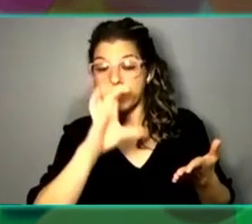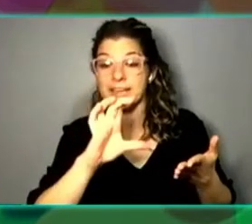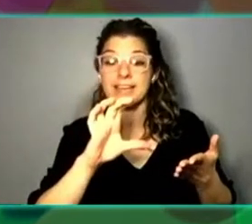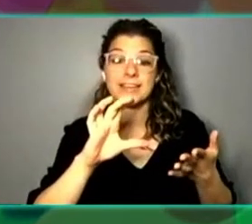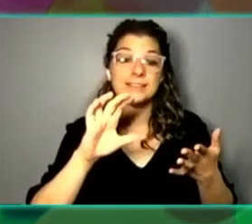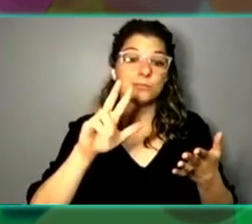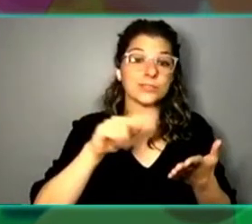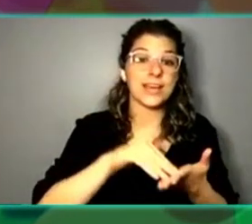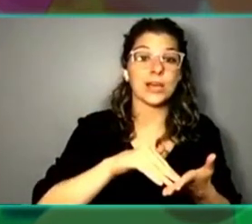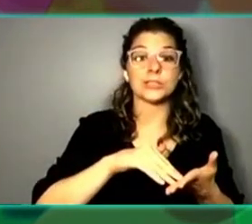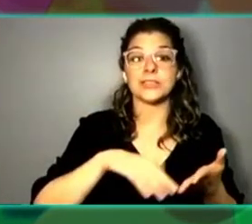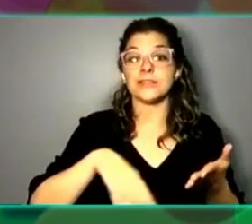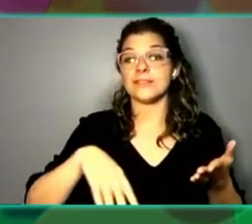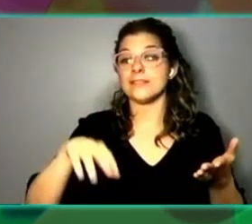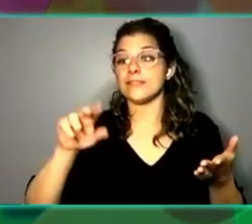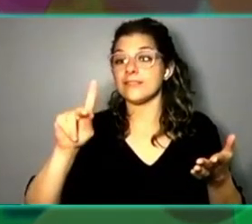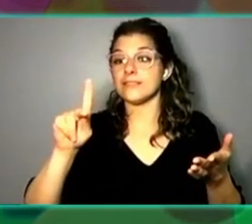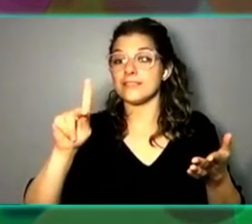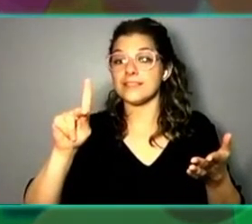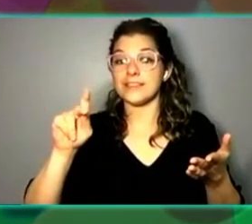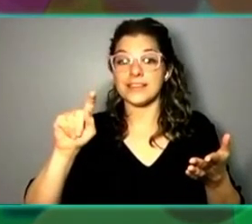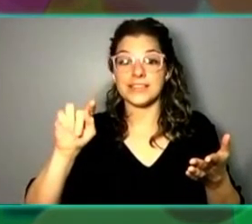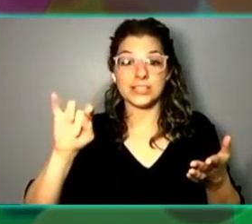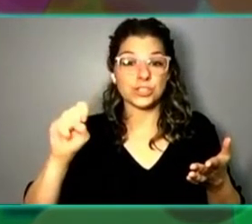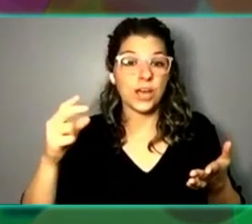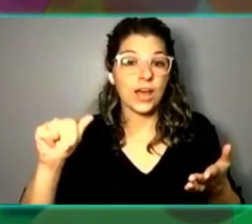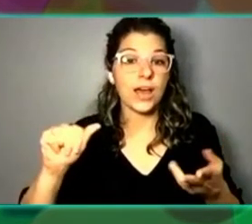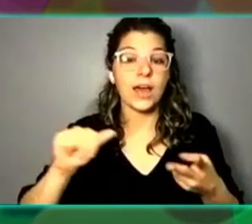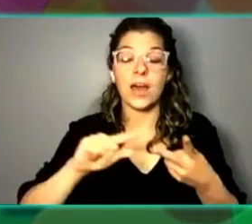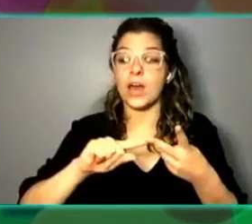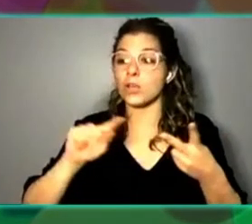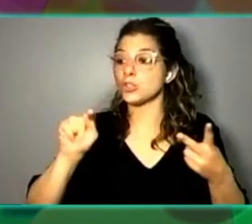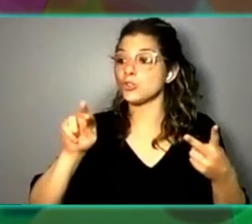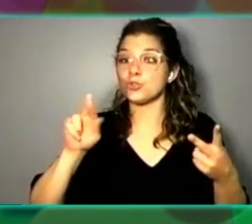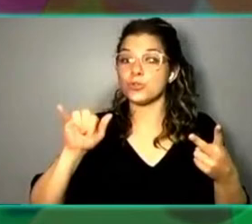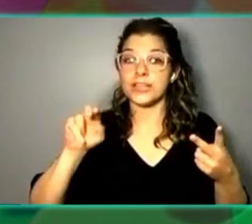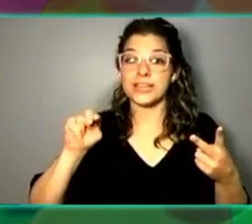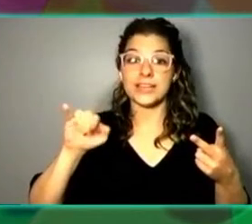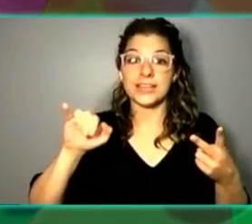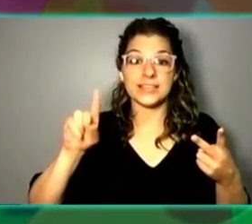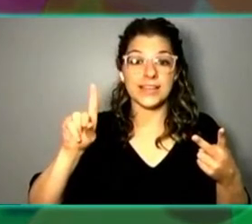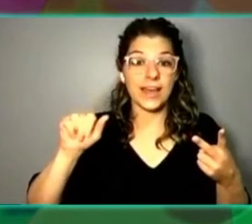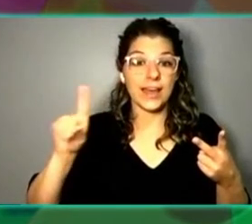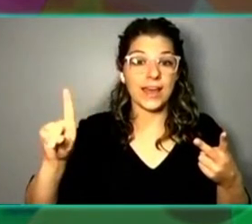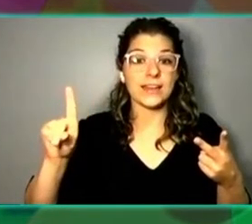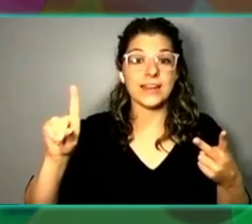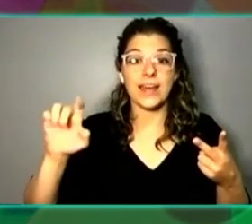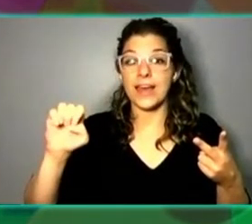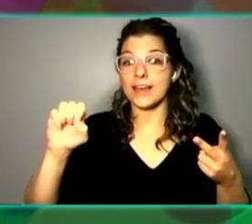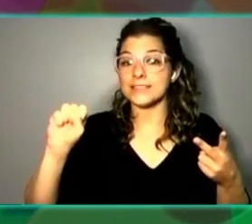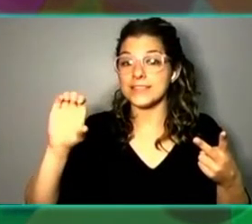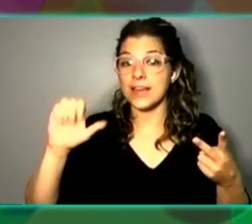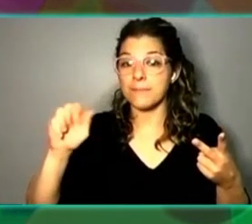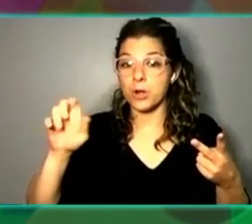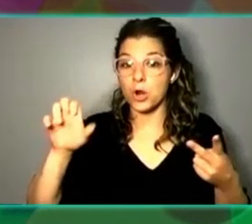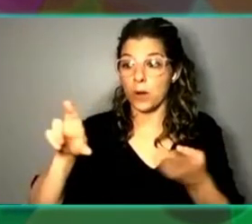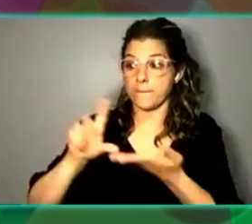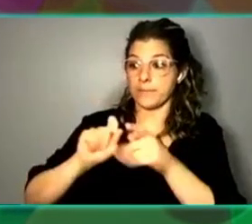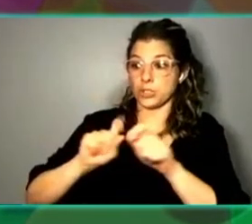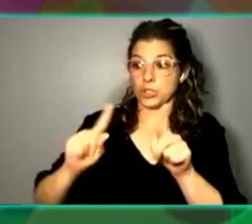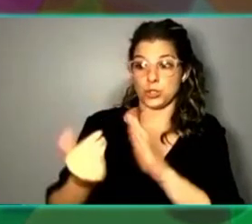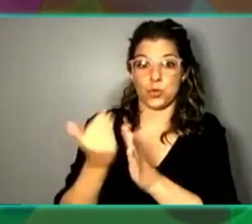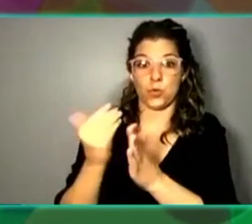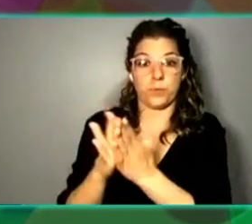3000, Ode to Keisha, with Trinidad Escobar. I'm publishing a new book by Trinidad coming up in